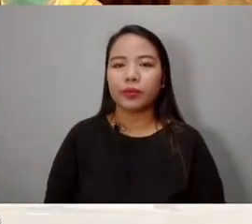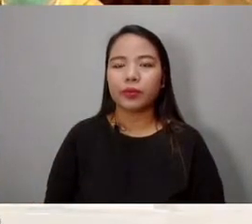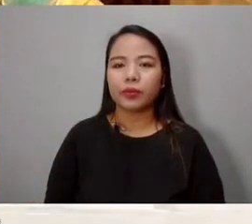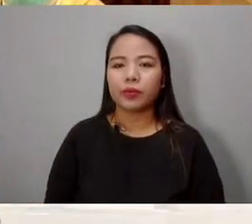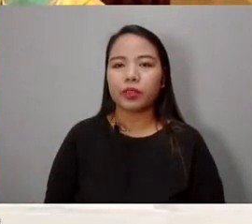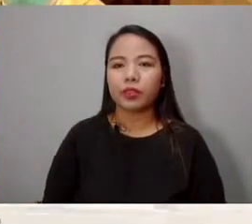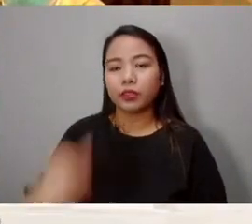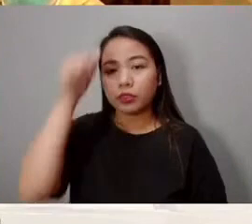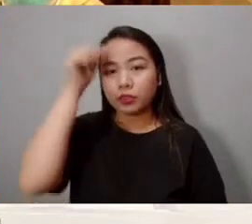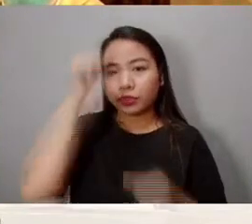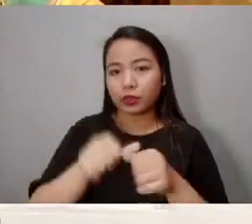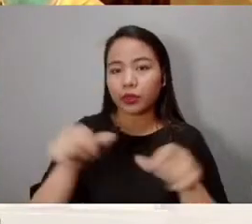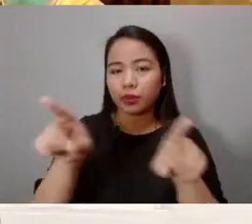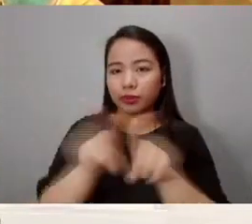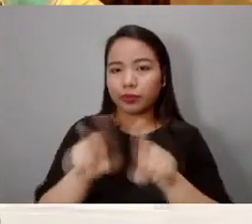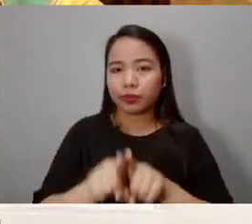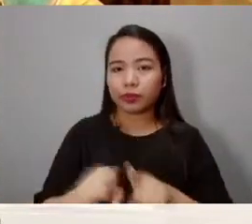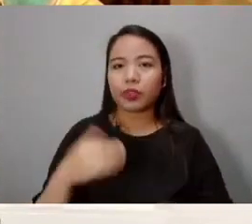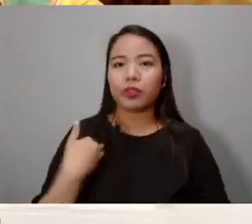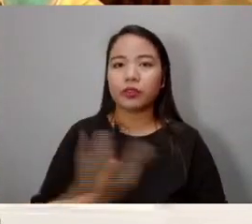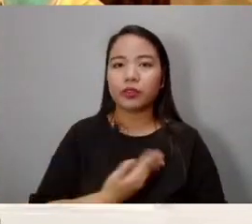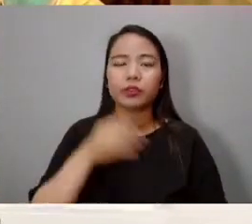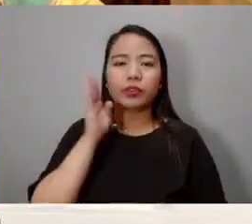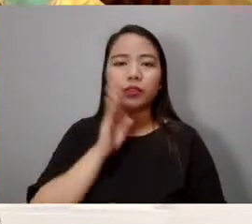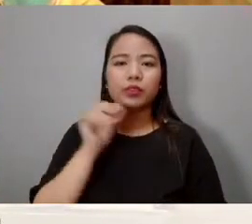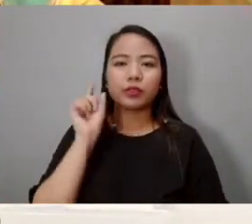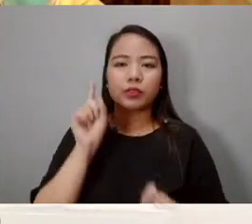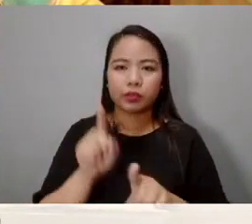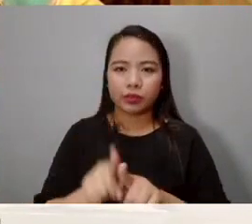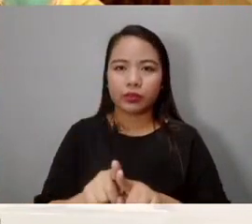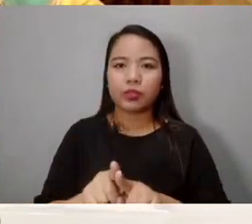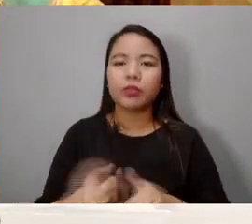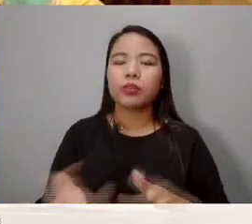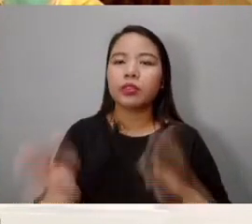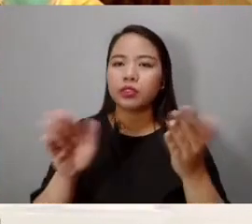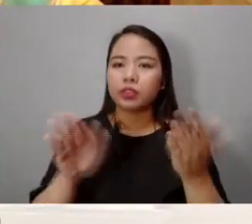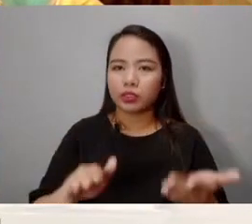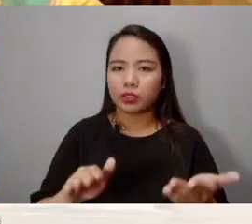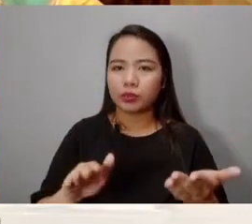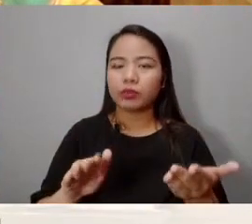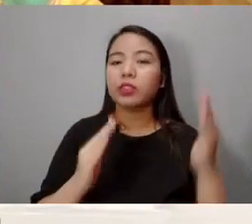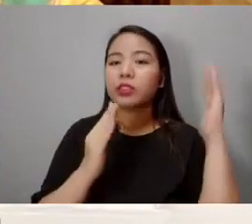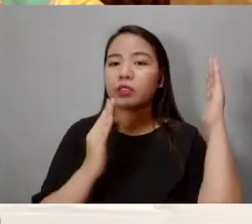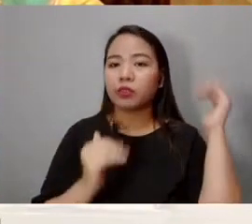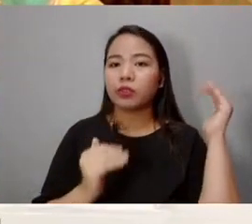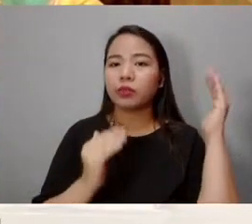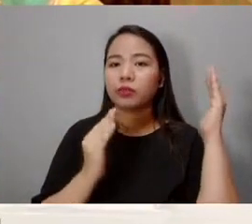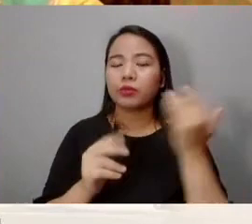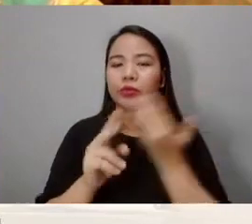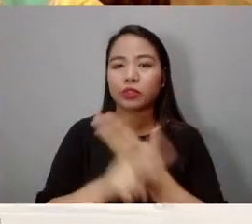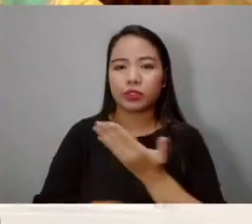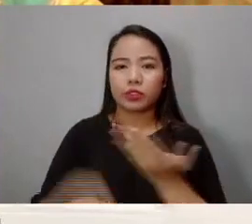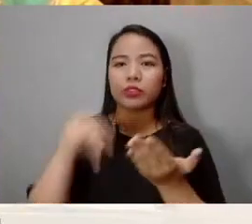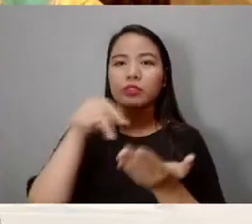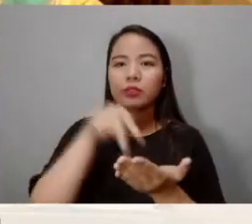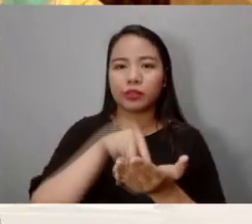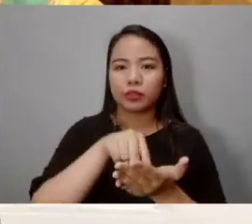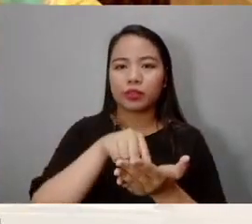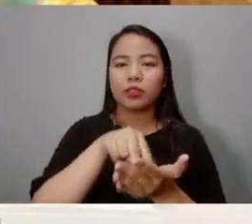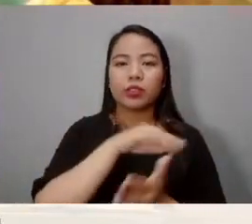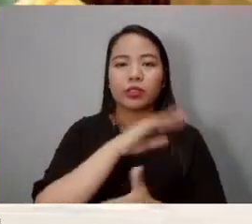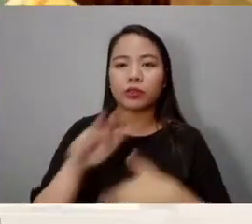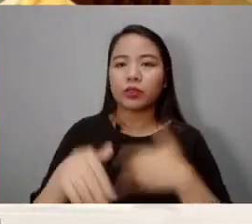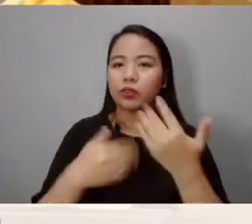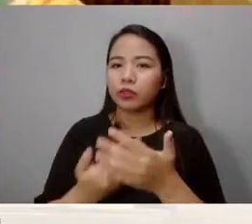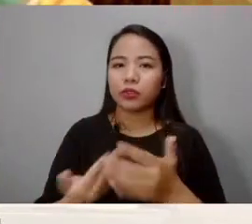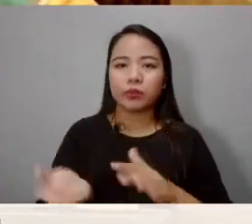Remember also our brothers and sisters who have fallen asleep in the hope of the resurrection, and all who